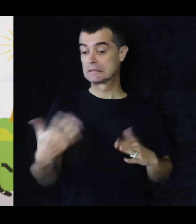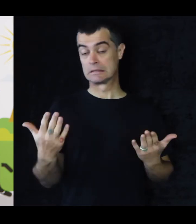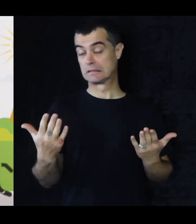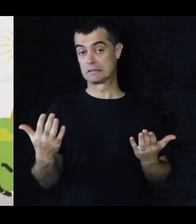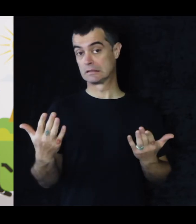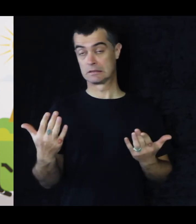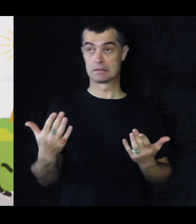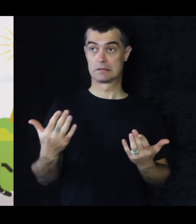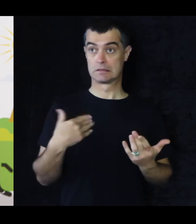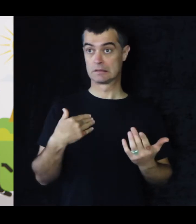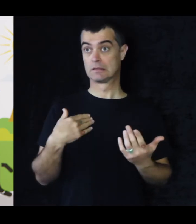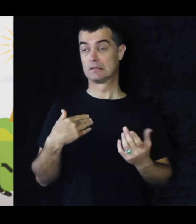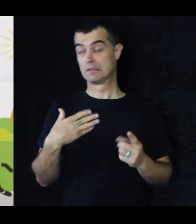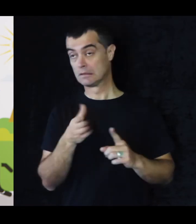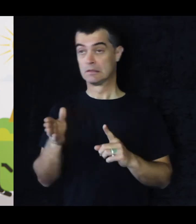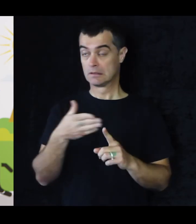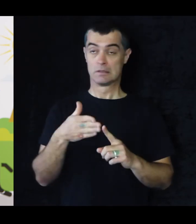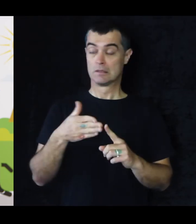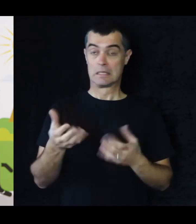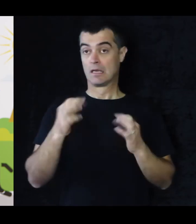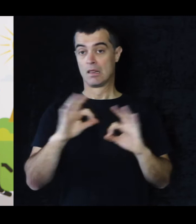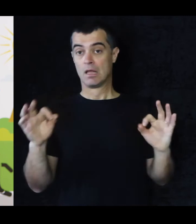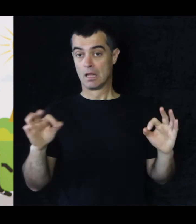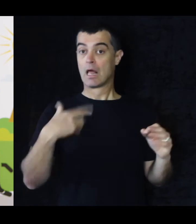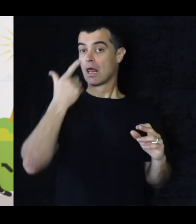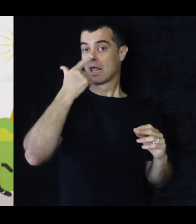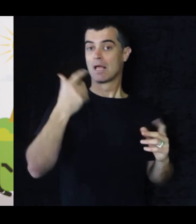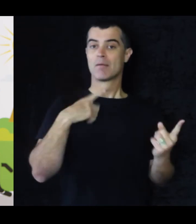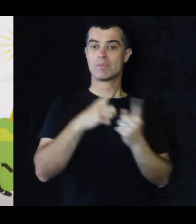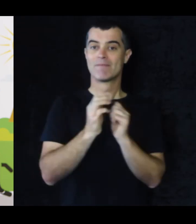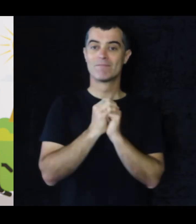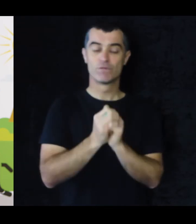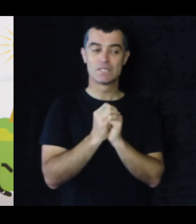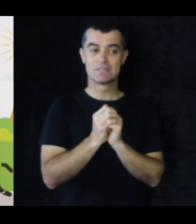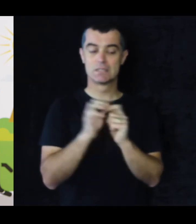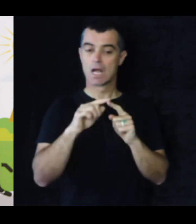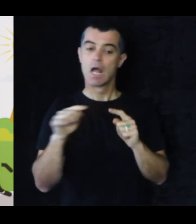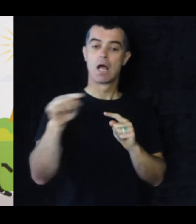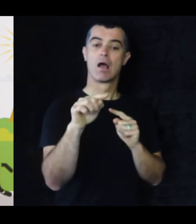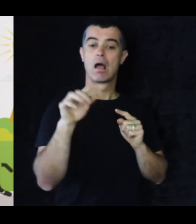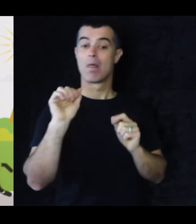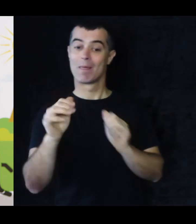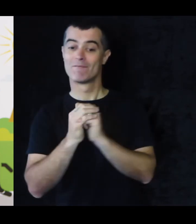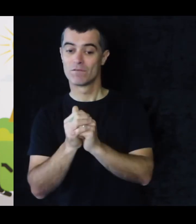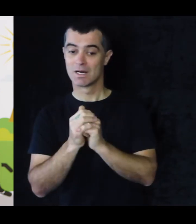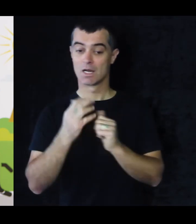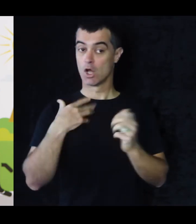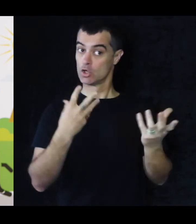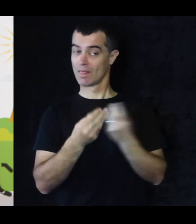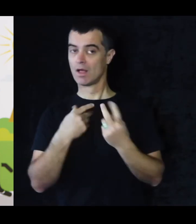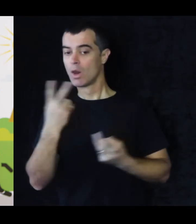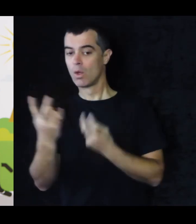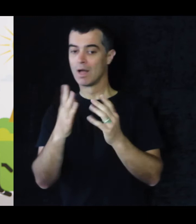anywhere. And I was lucky because I met a friend of a friend, and we went looking for houses